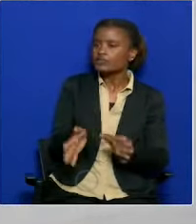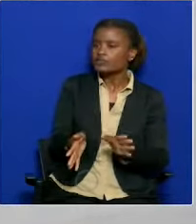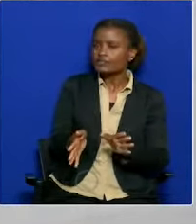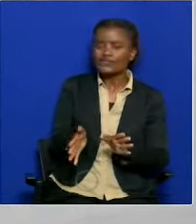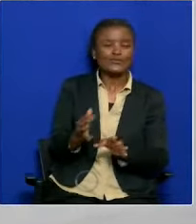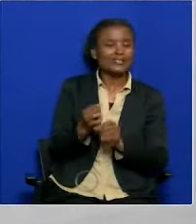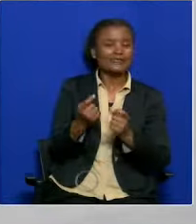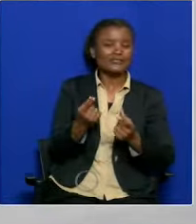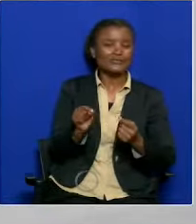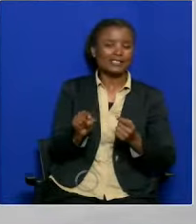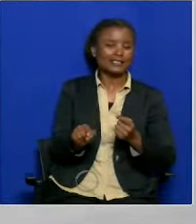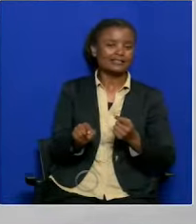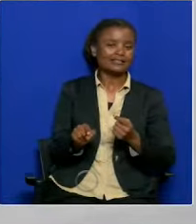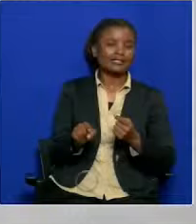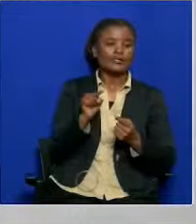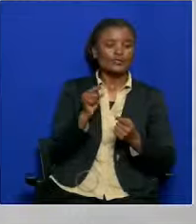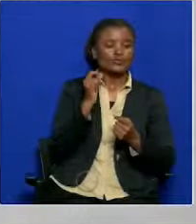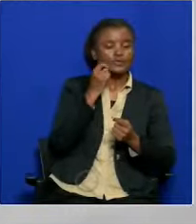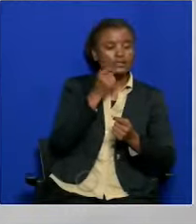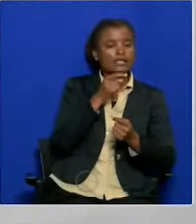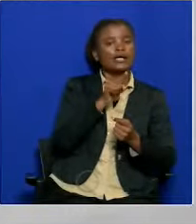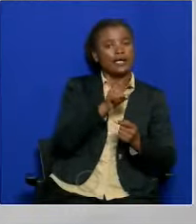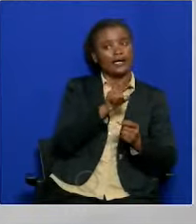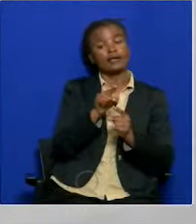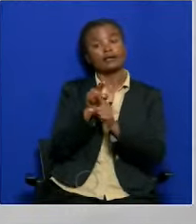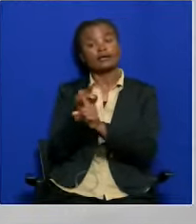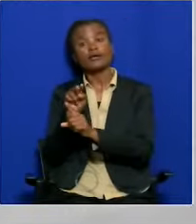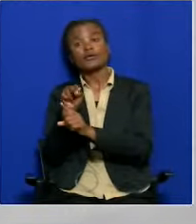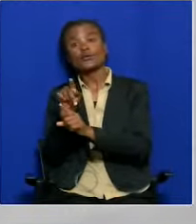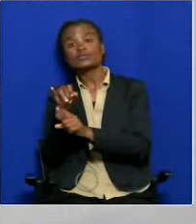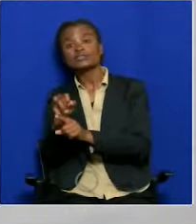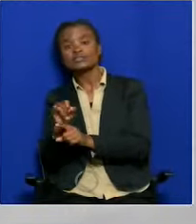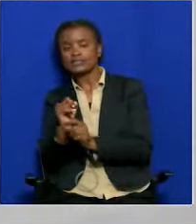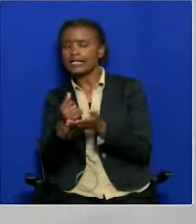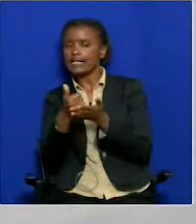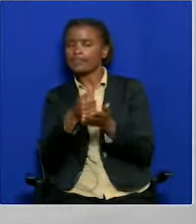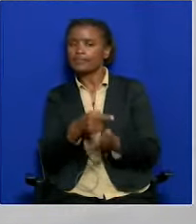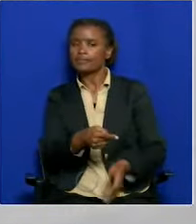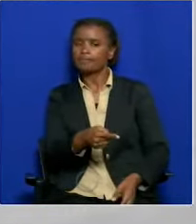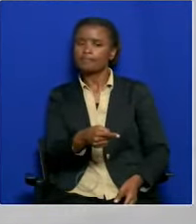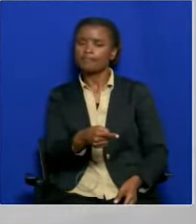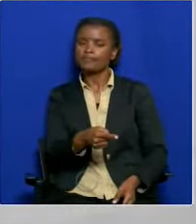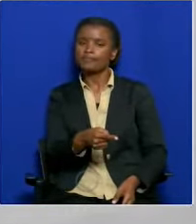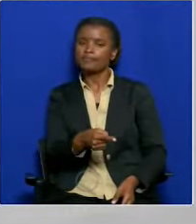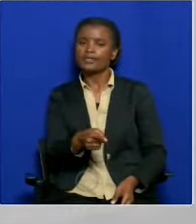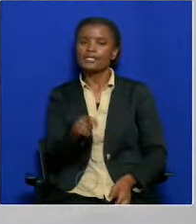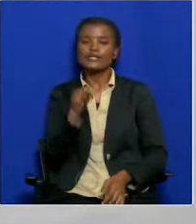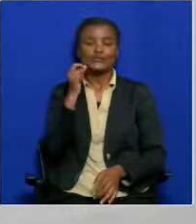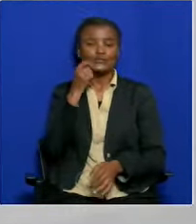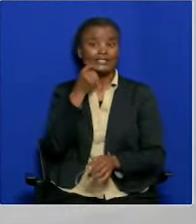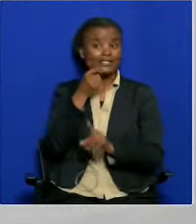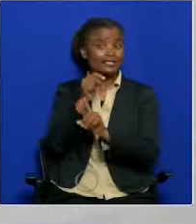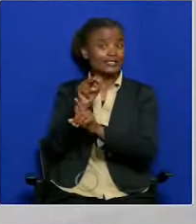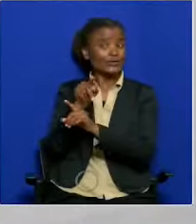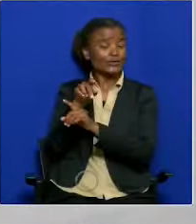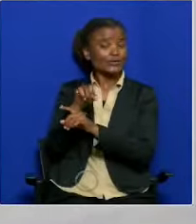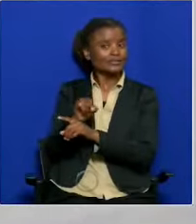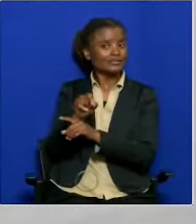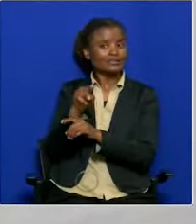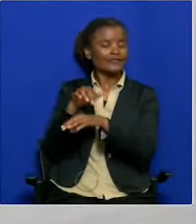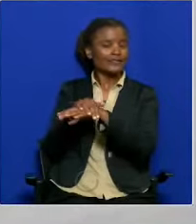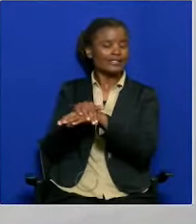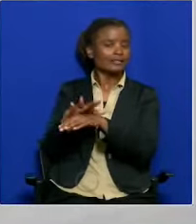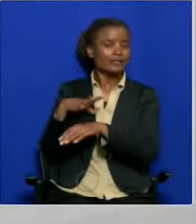him. And Nkosi, as you've told us, he's not just a friend, he's your subordinate. So